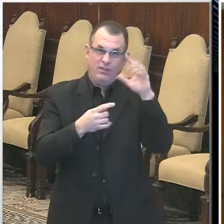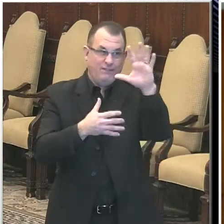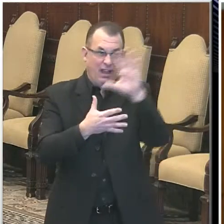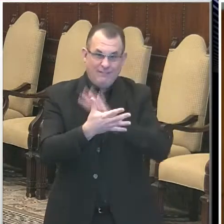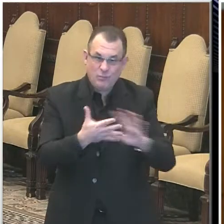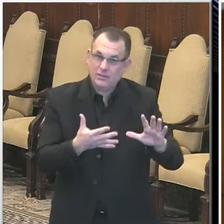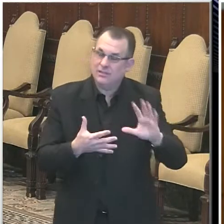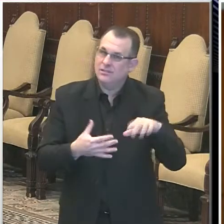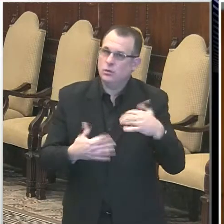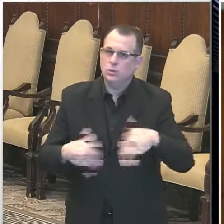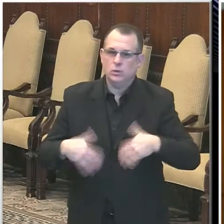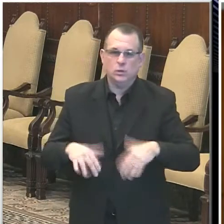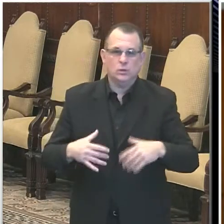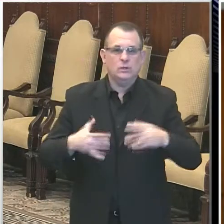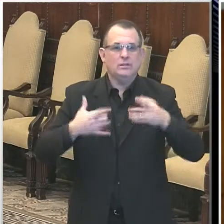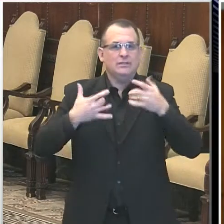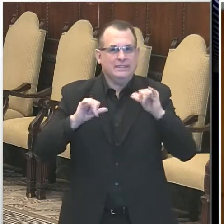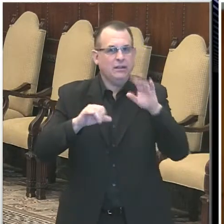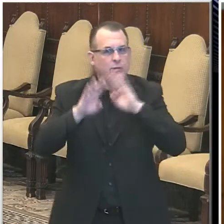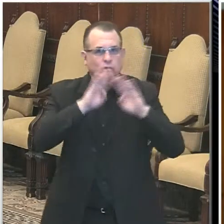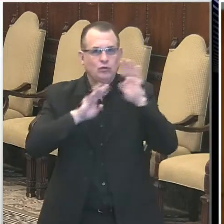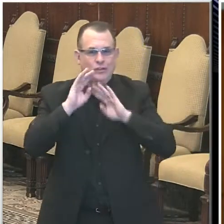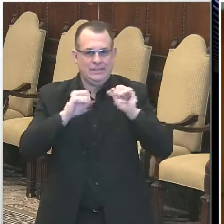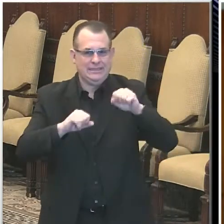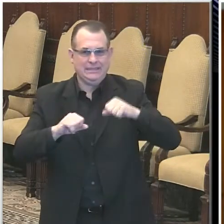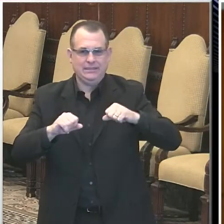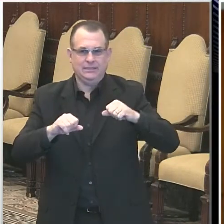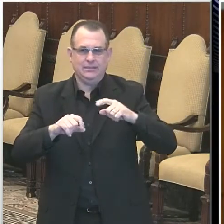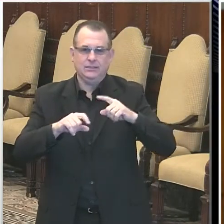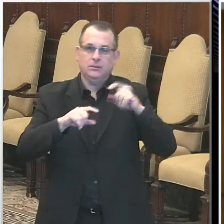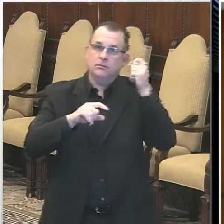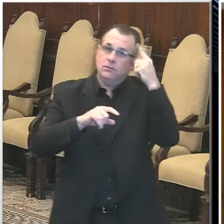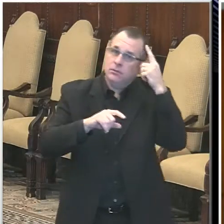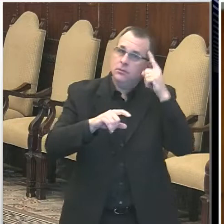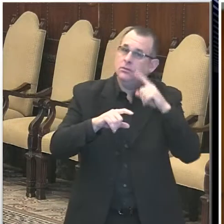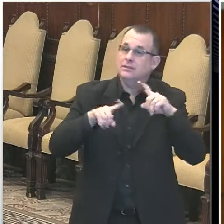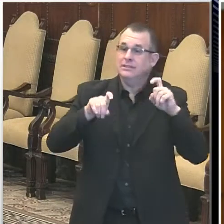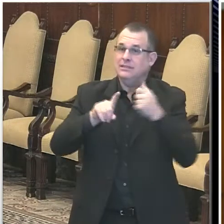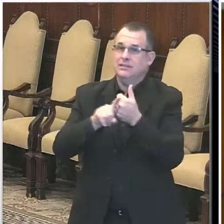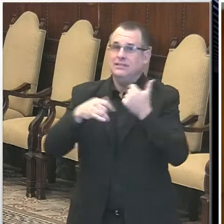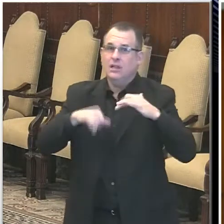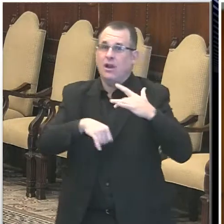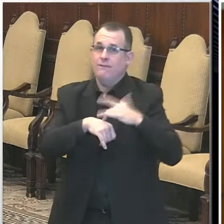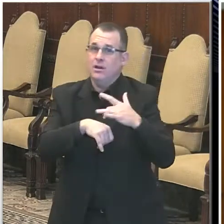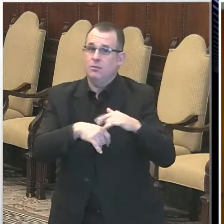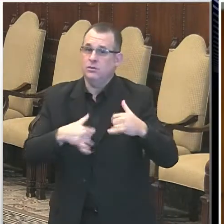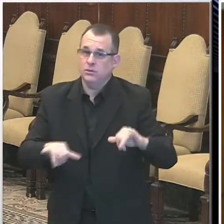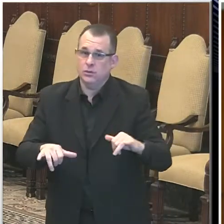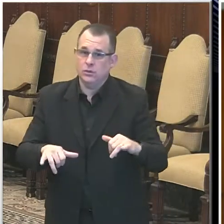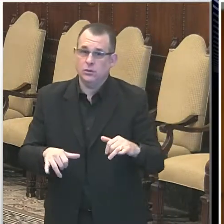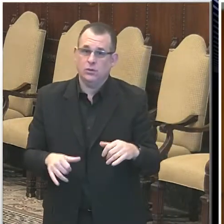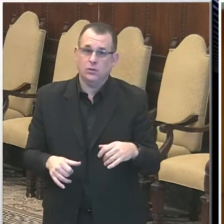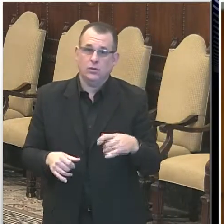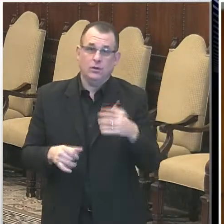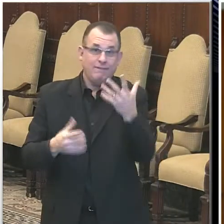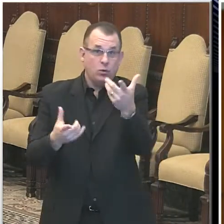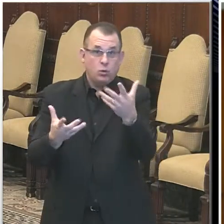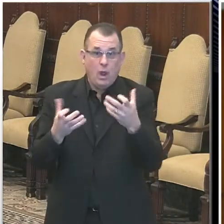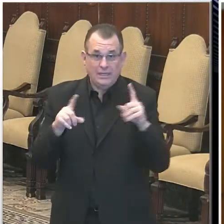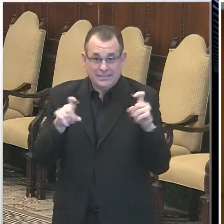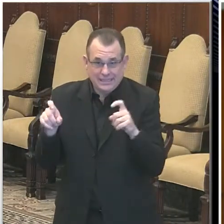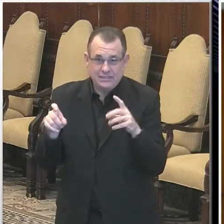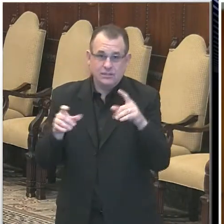us. However, testing is still available for people who are most at risk. And if you want to have a test and you think you're appropriate, just go to our